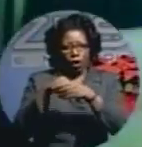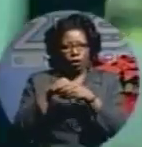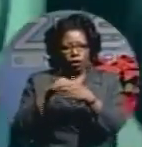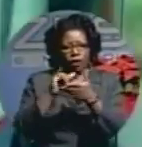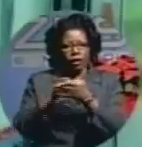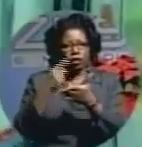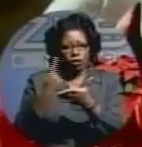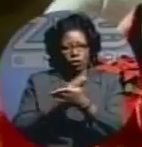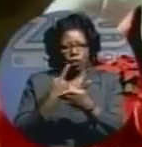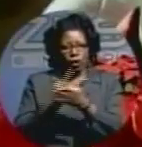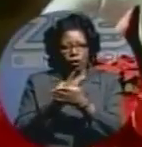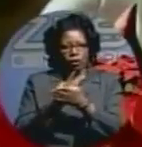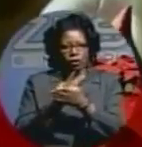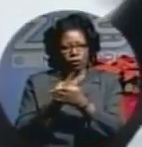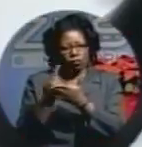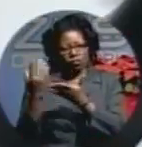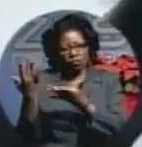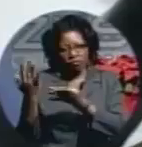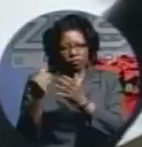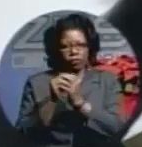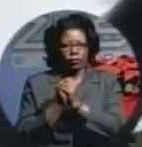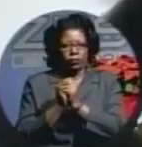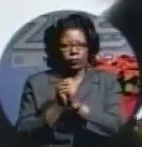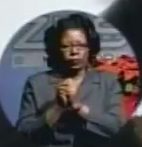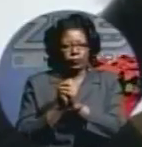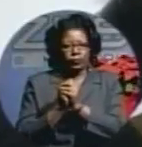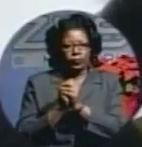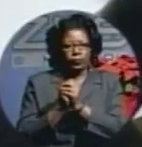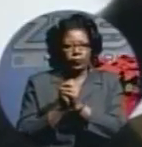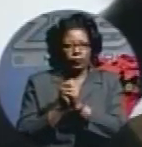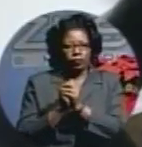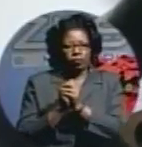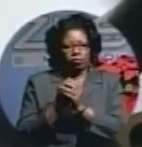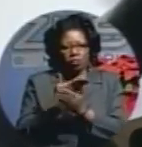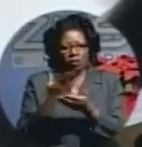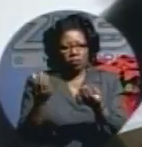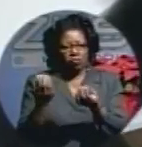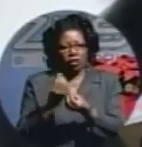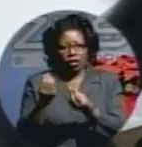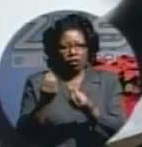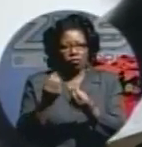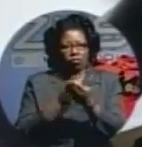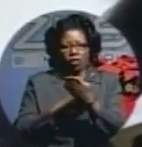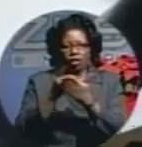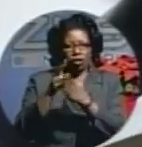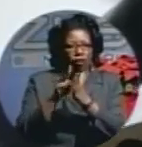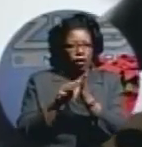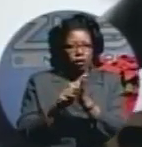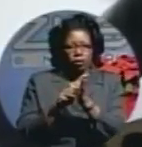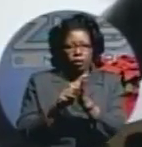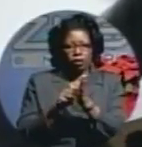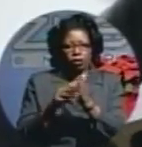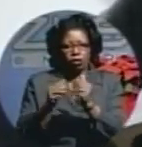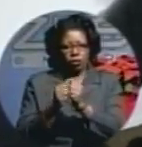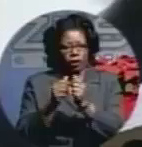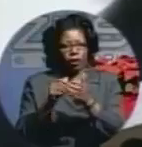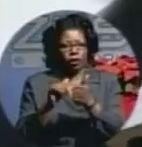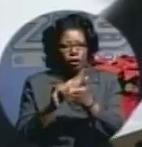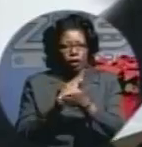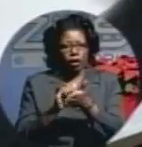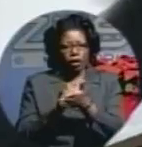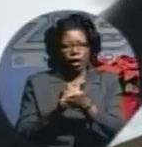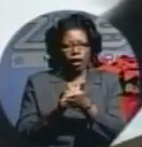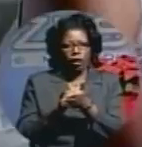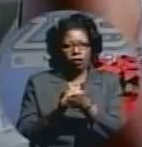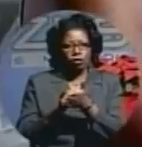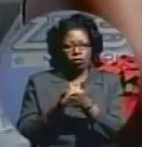those talks seem to have stalled. There have been no significant developments in that regard, and it is now